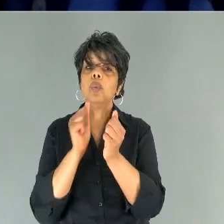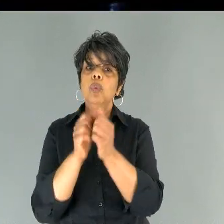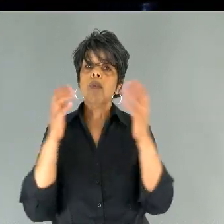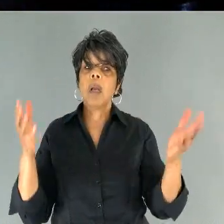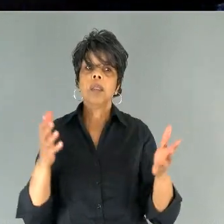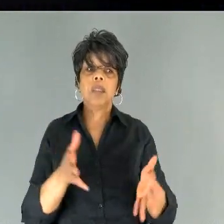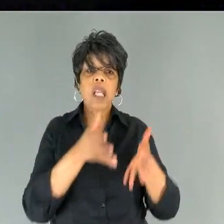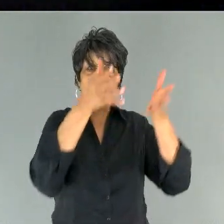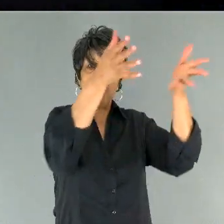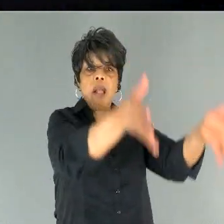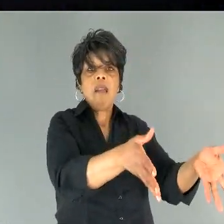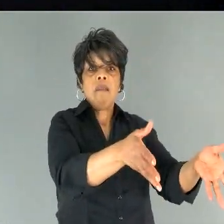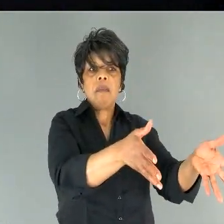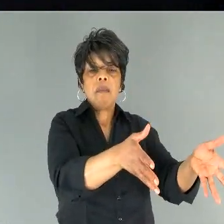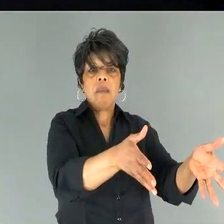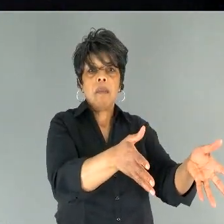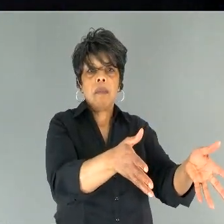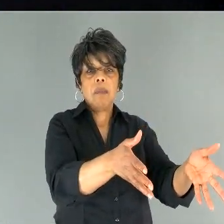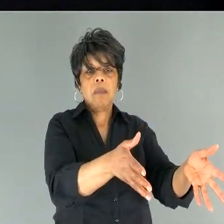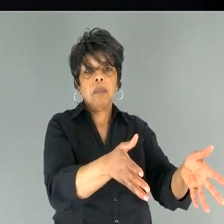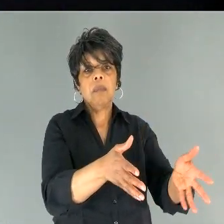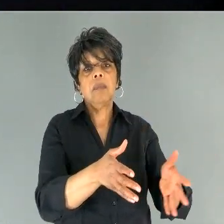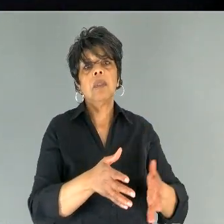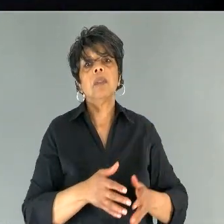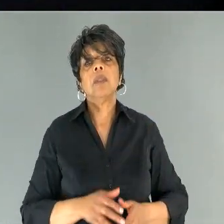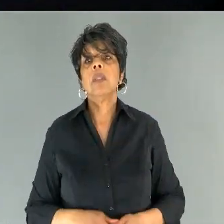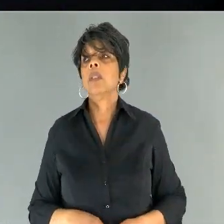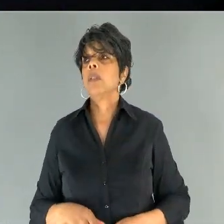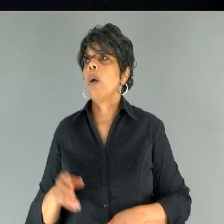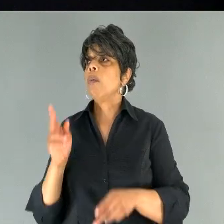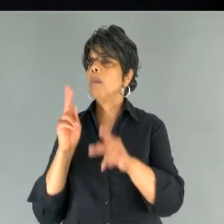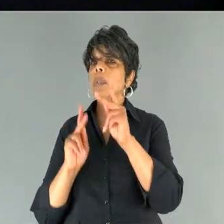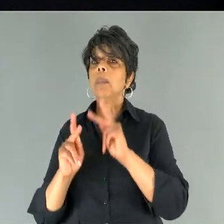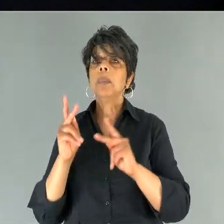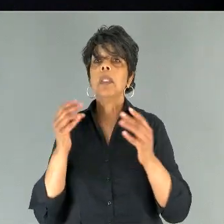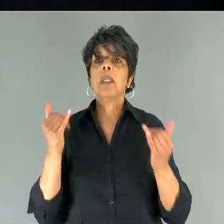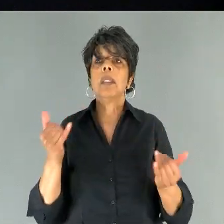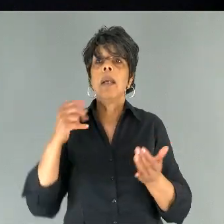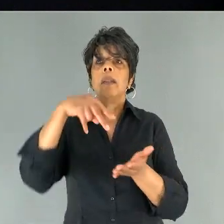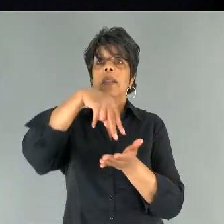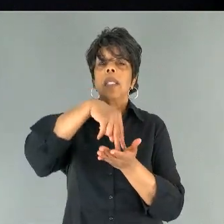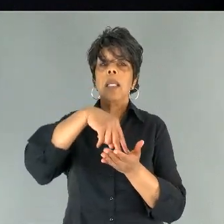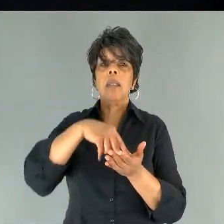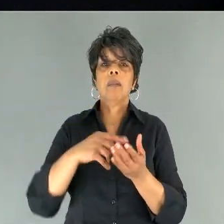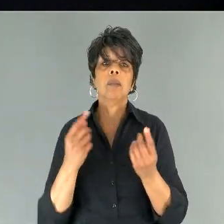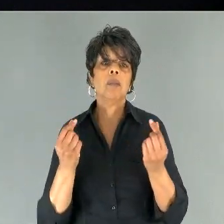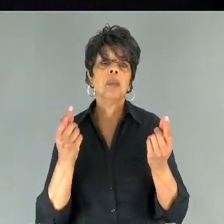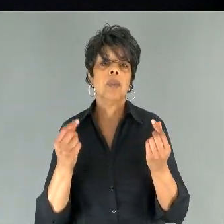So for those of you that are standing, can you just lift your hands like this